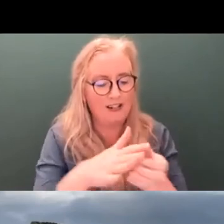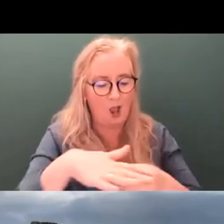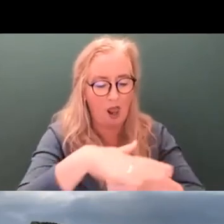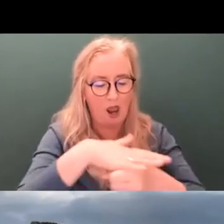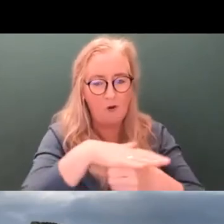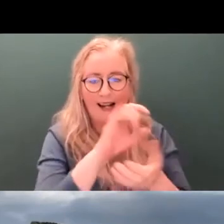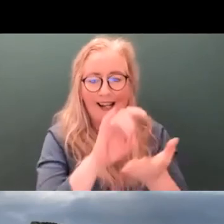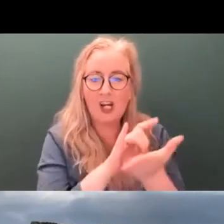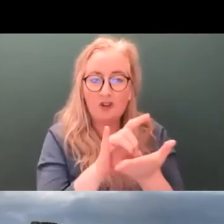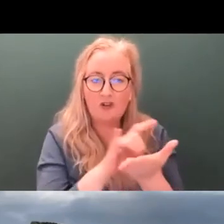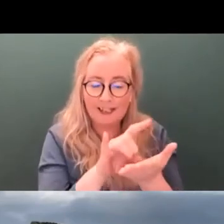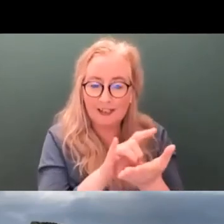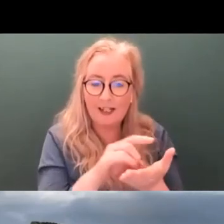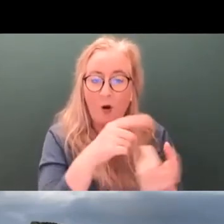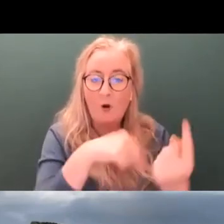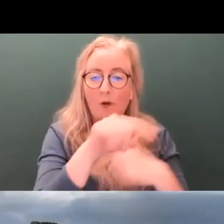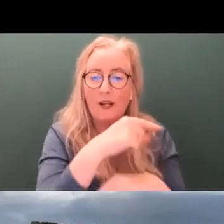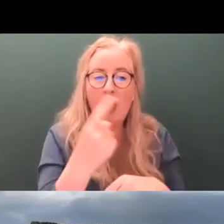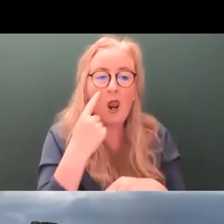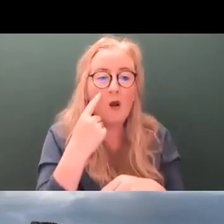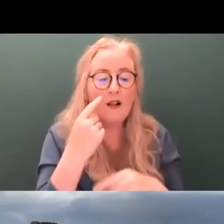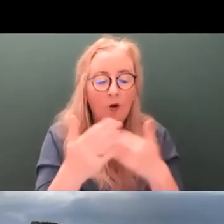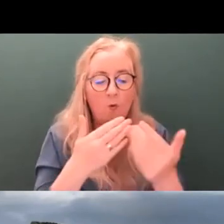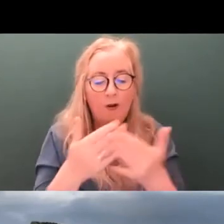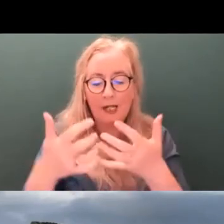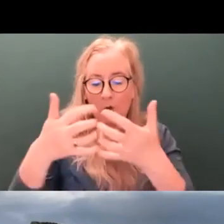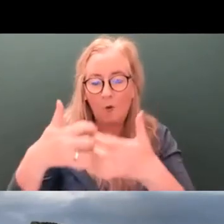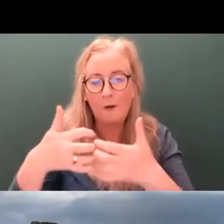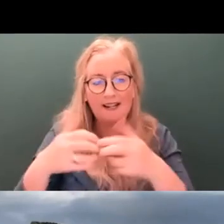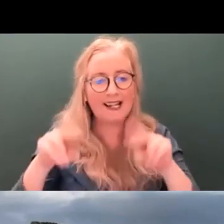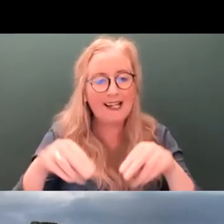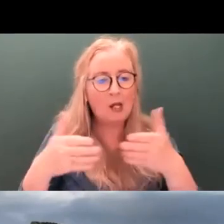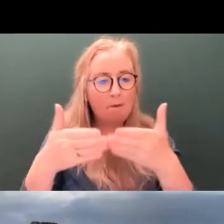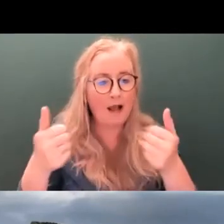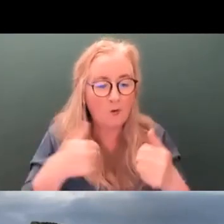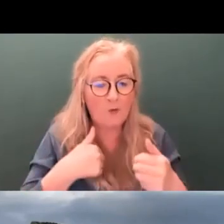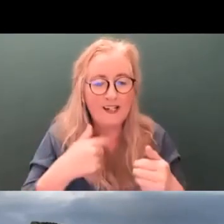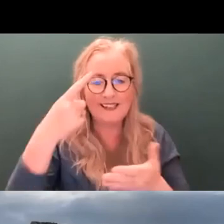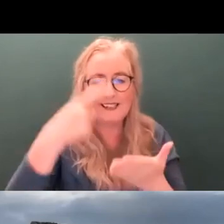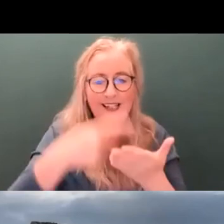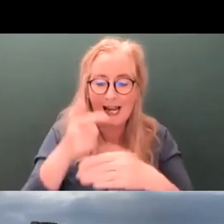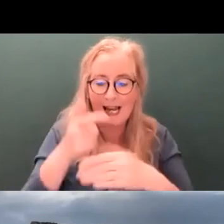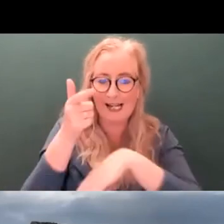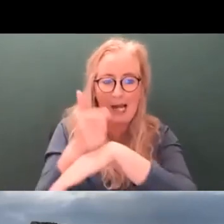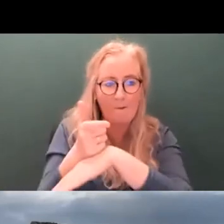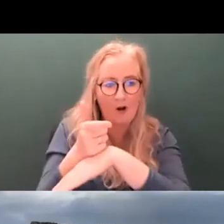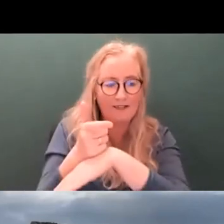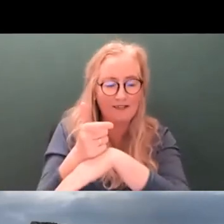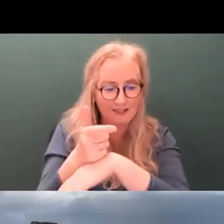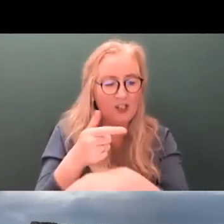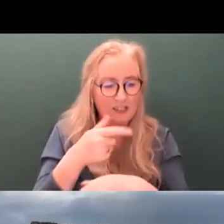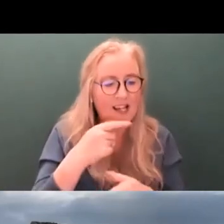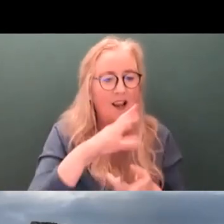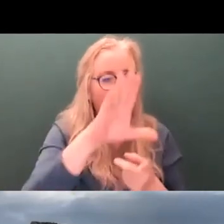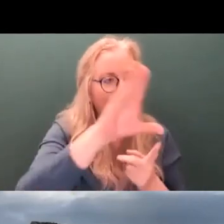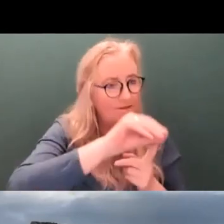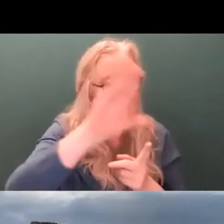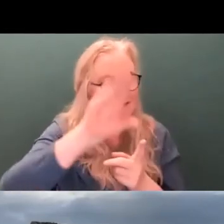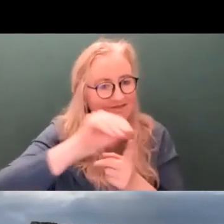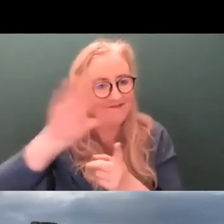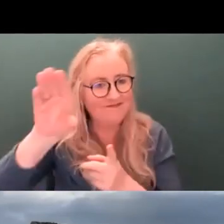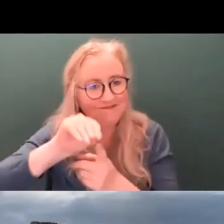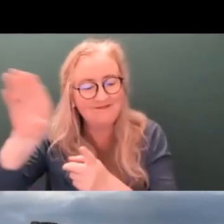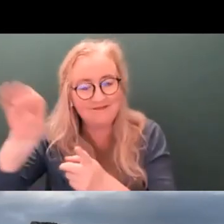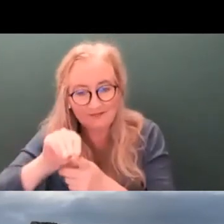we looked up what equipment to buy and we, we settled on a camera and that's what we used to film a lot of our stuff. And it's kind of